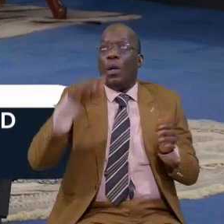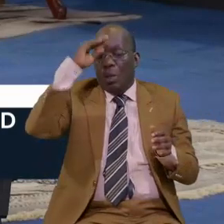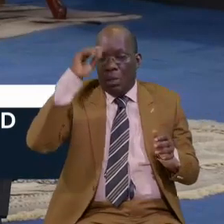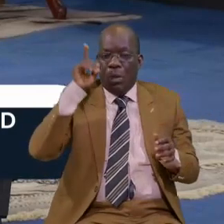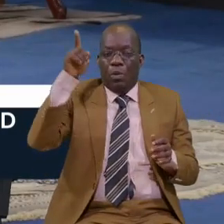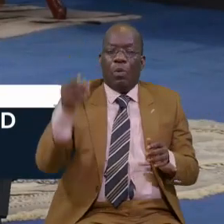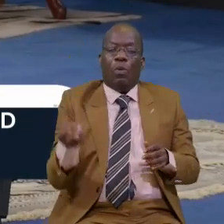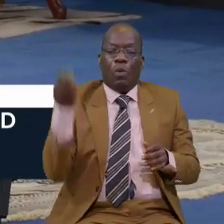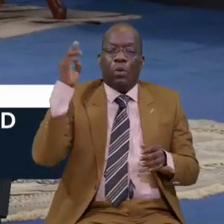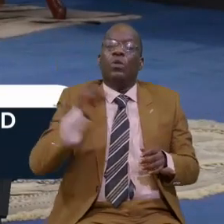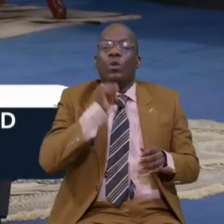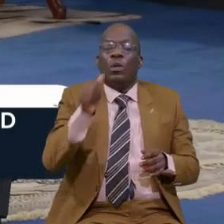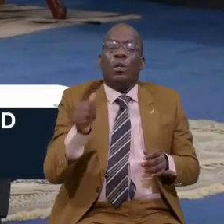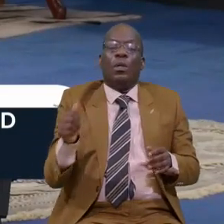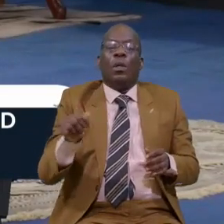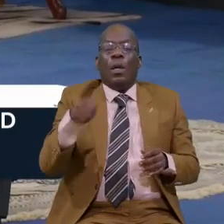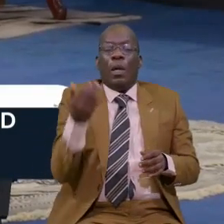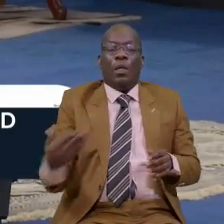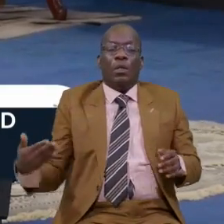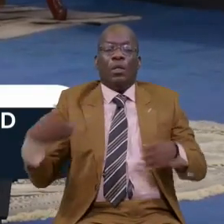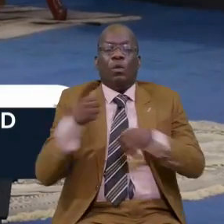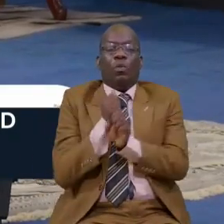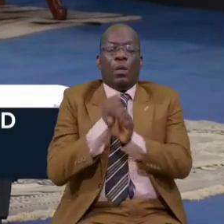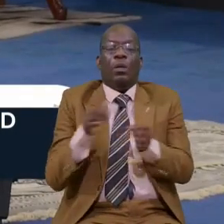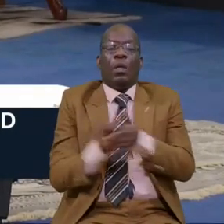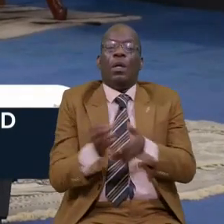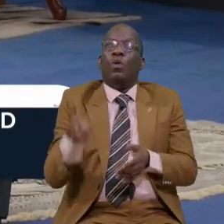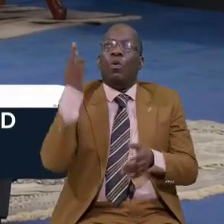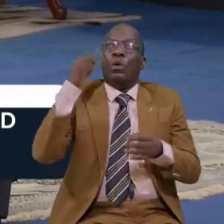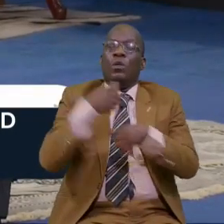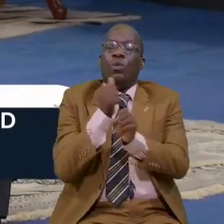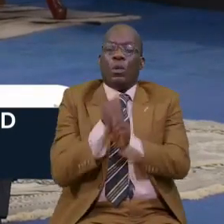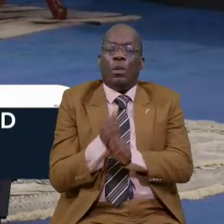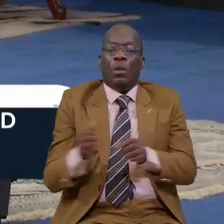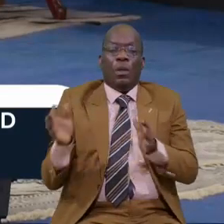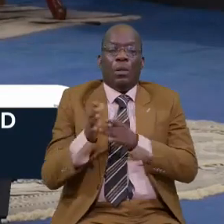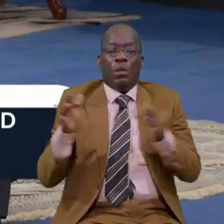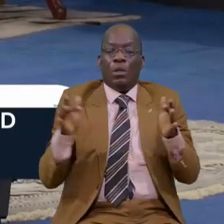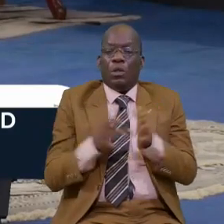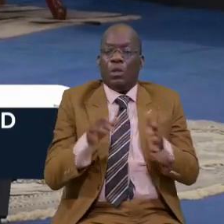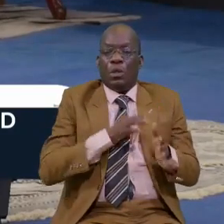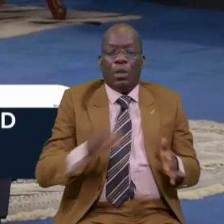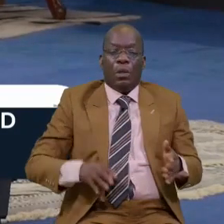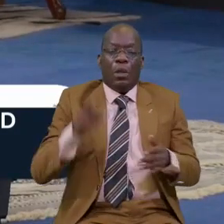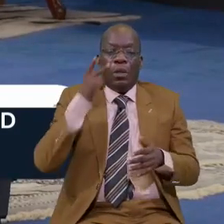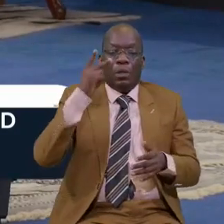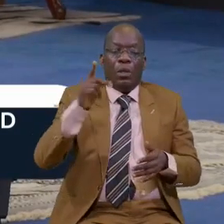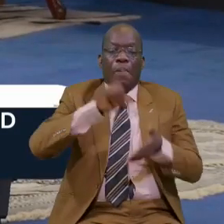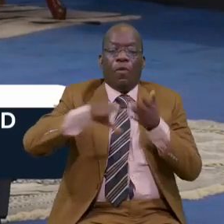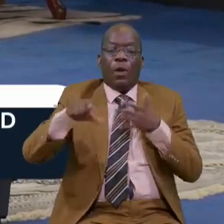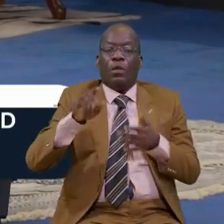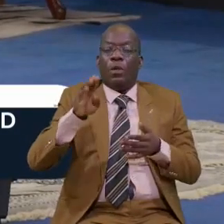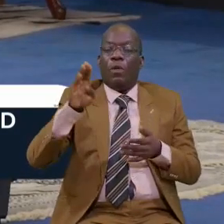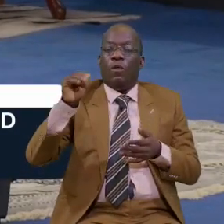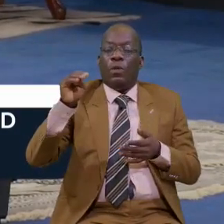anything made that was made. Is Jesus Christ. How do we know? Look at verse 14. In verse